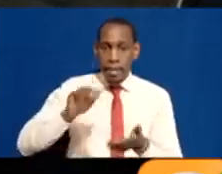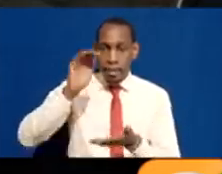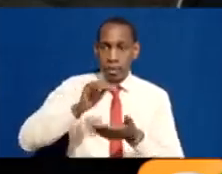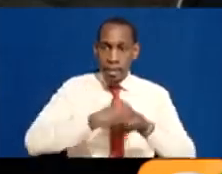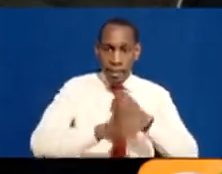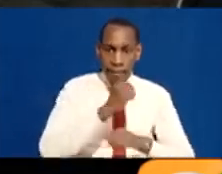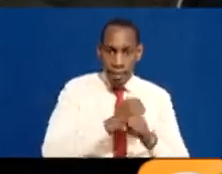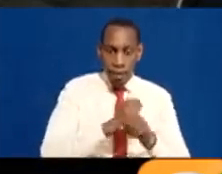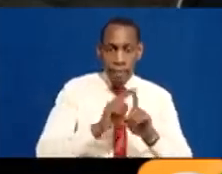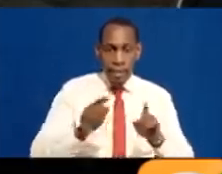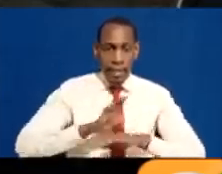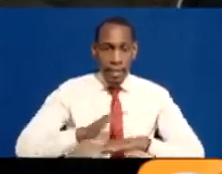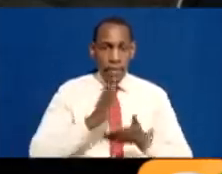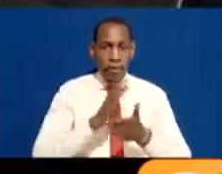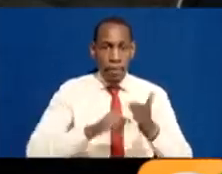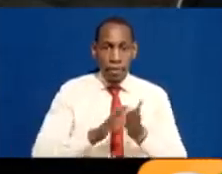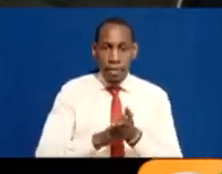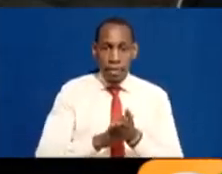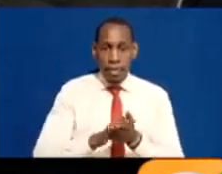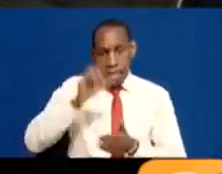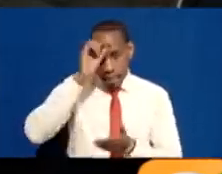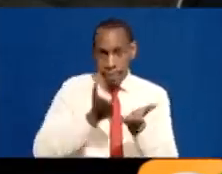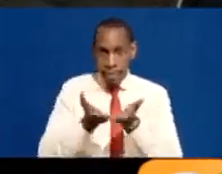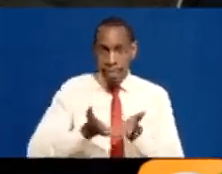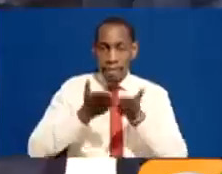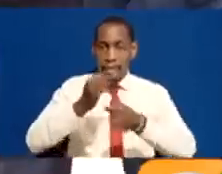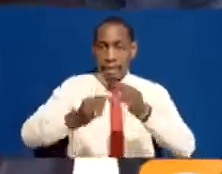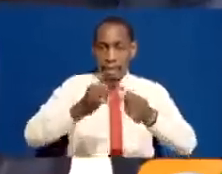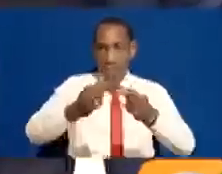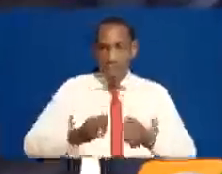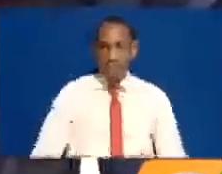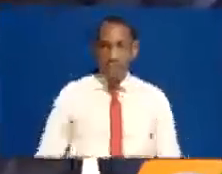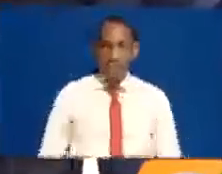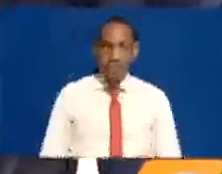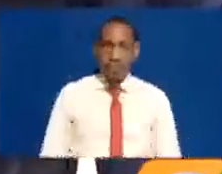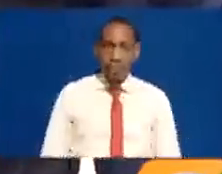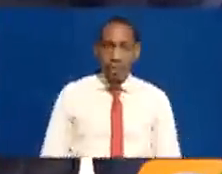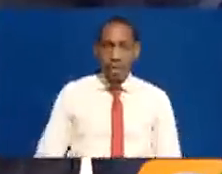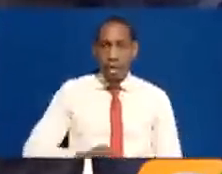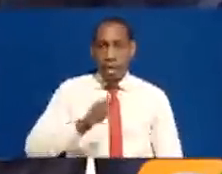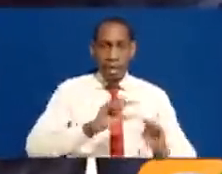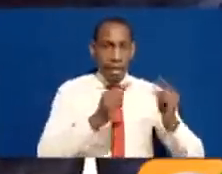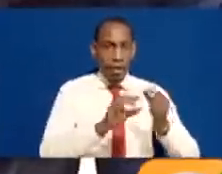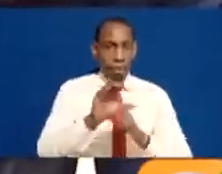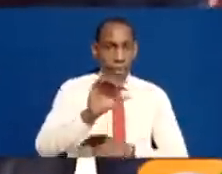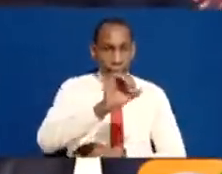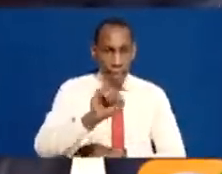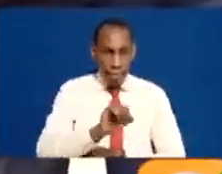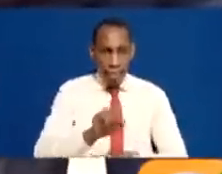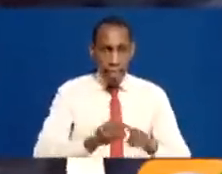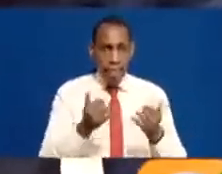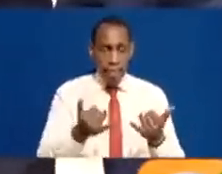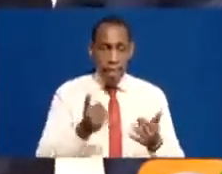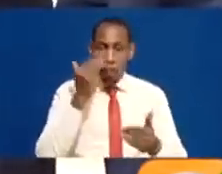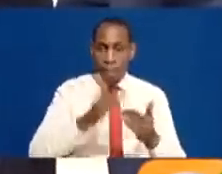activities, but just enough to ensure the delivery of government services continues. Another group of CSs, some of whom have